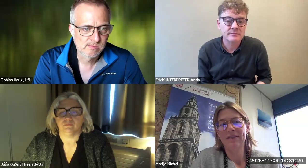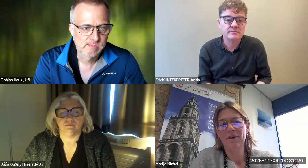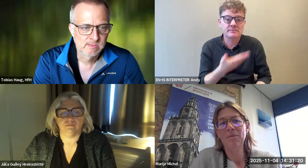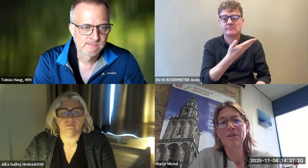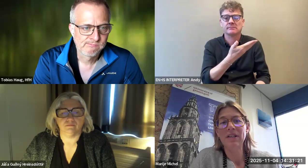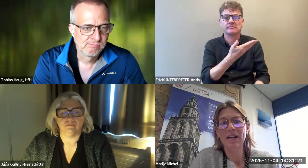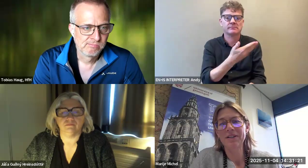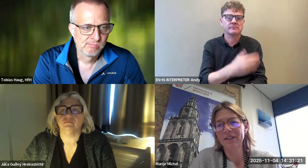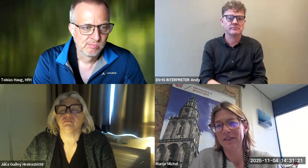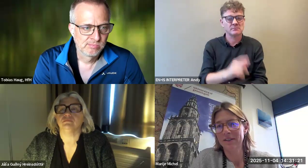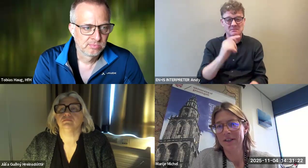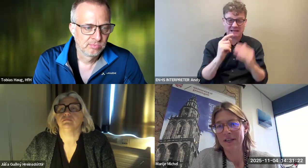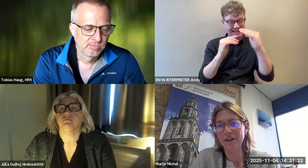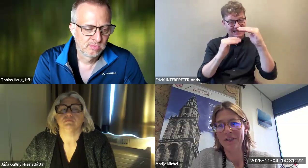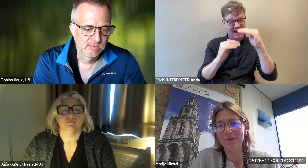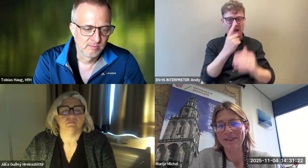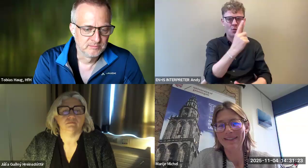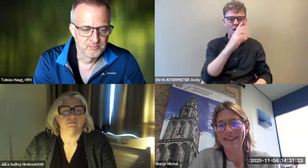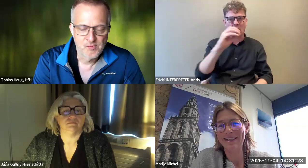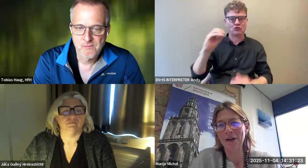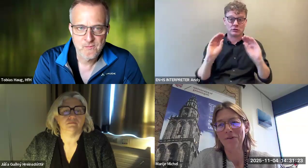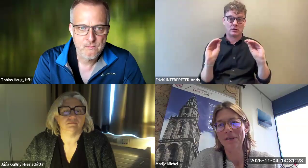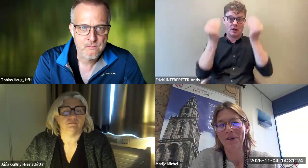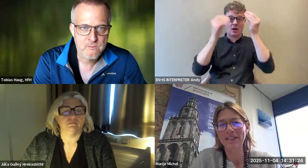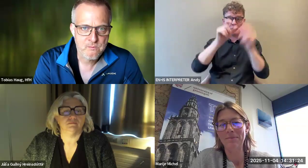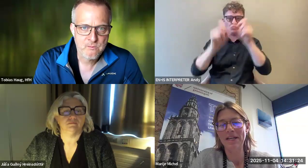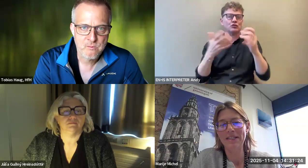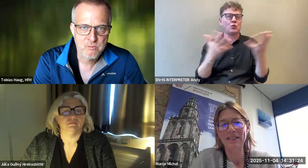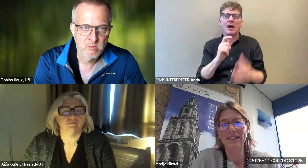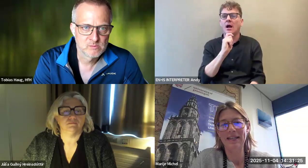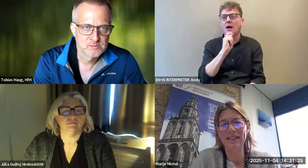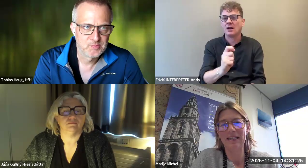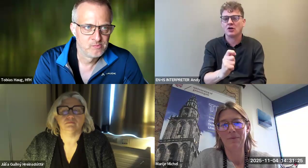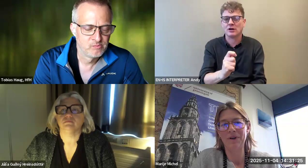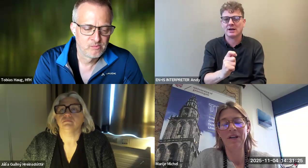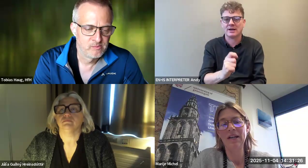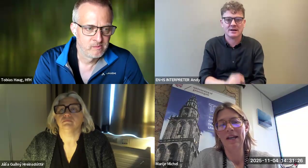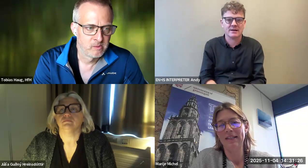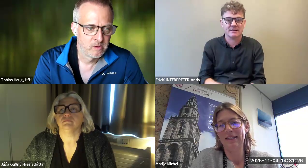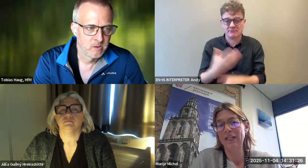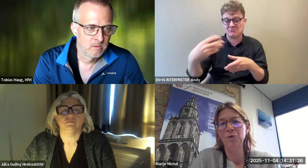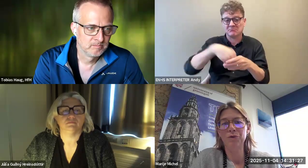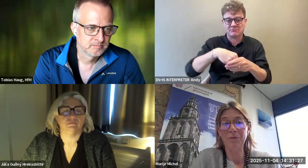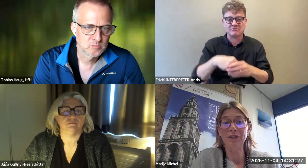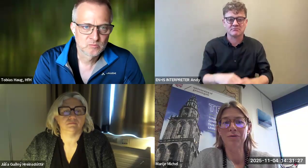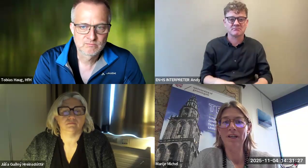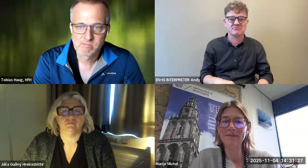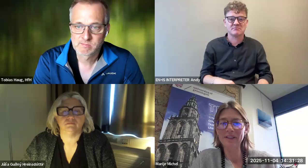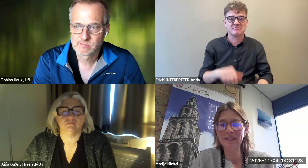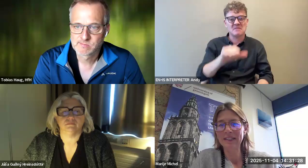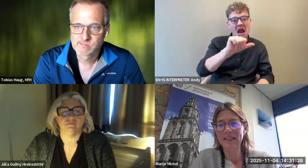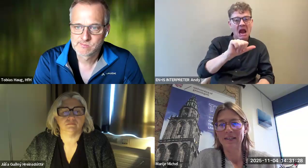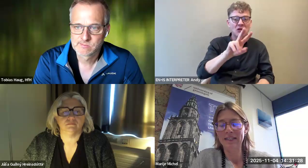We had almost 100 young students in Hungary participating in the test. They were at an A2 to